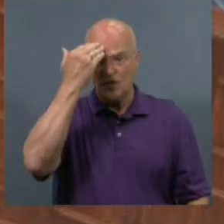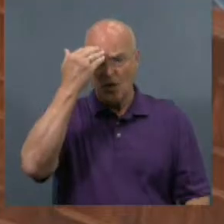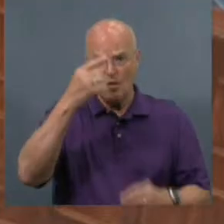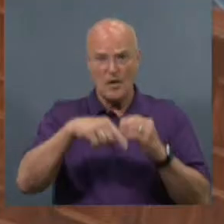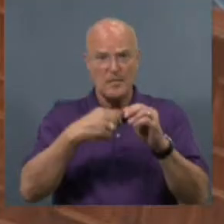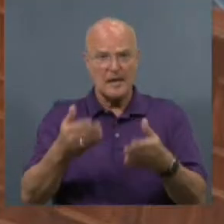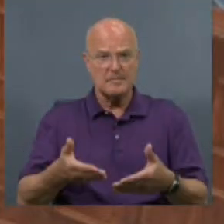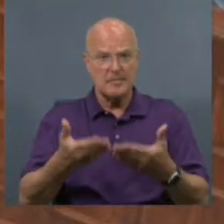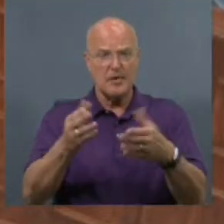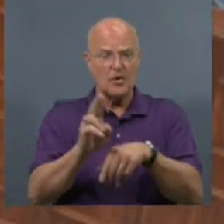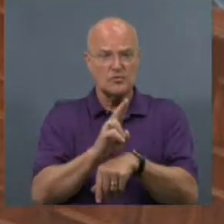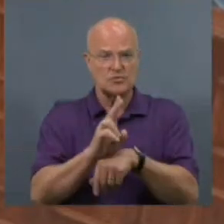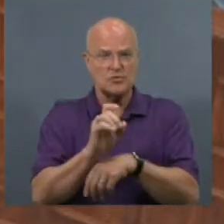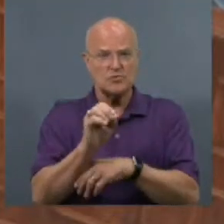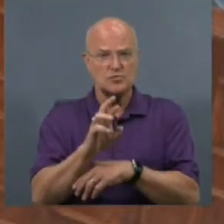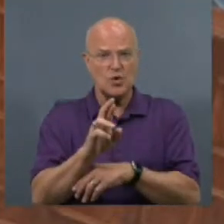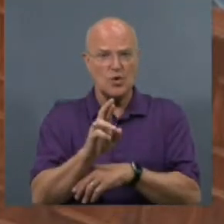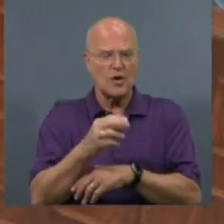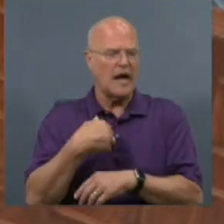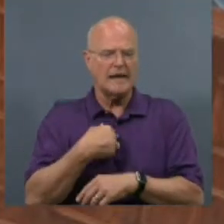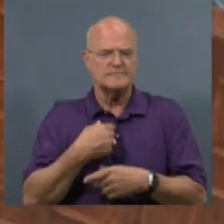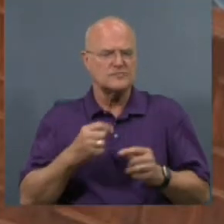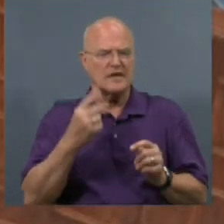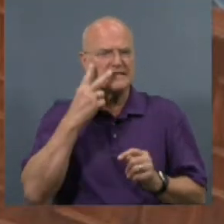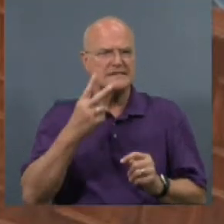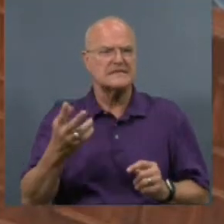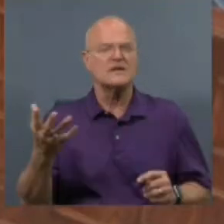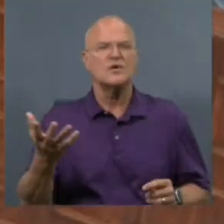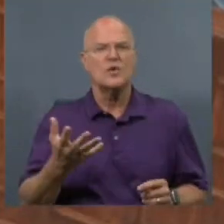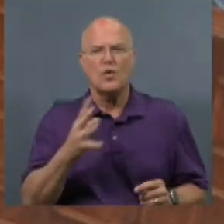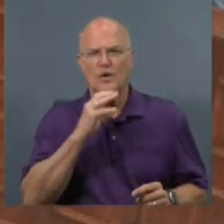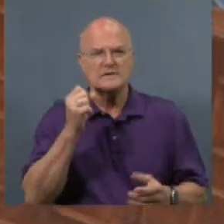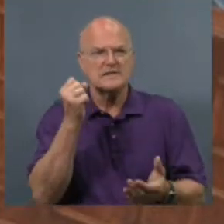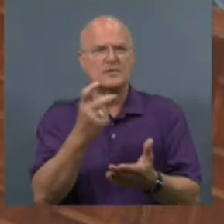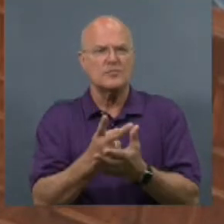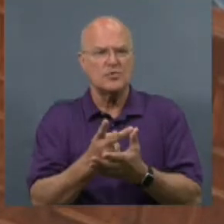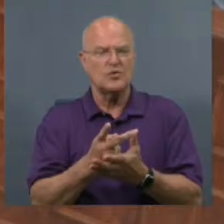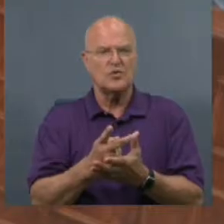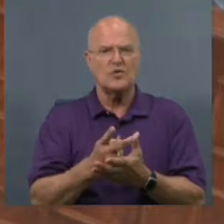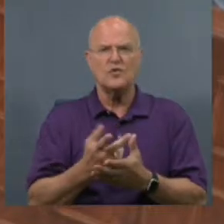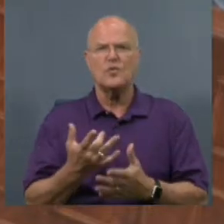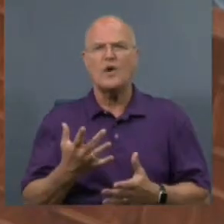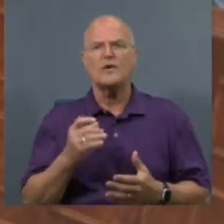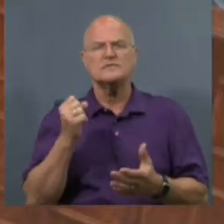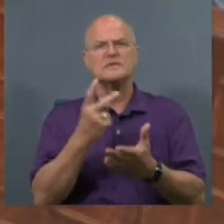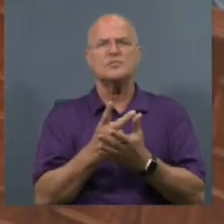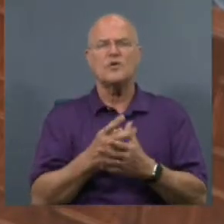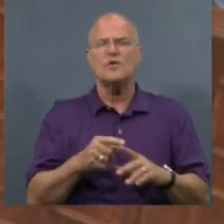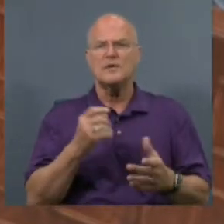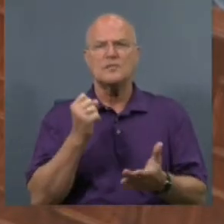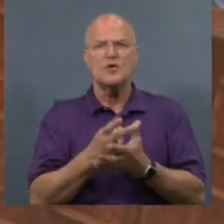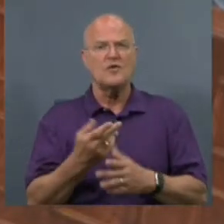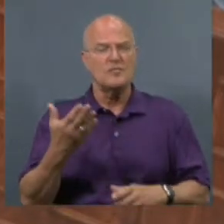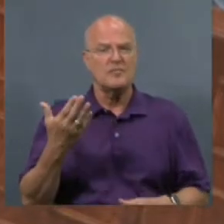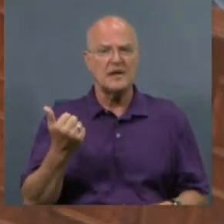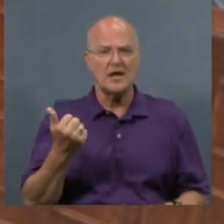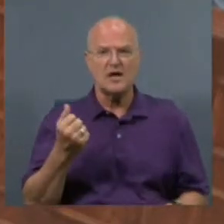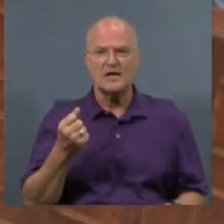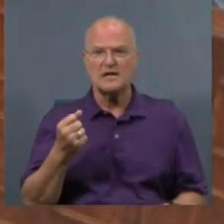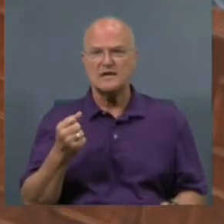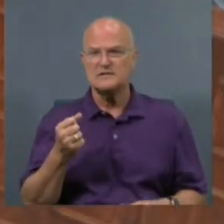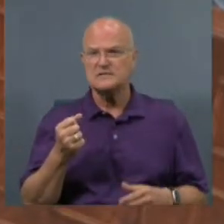the proposed use, or I'm just trying to see, was it approved? Like, why was it approved? Was it approved because of